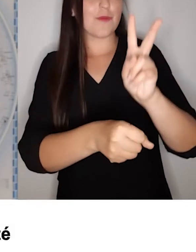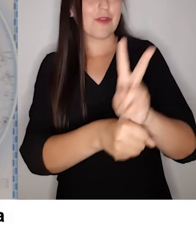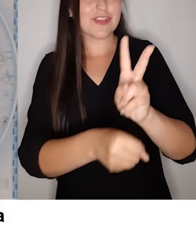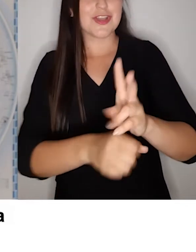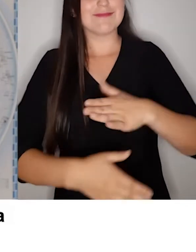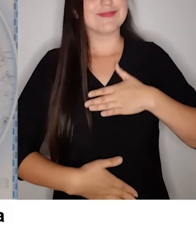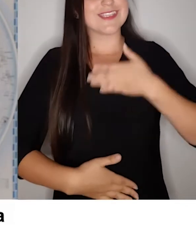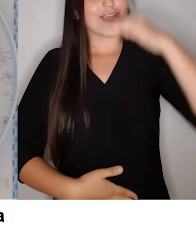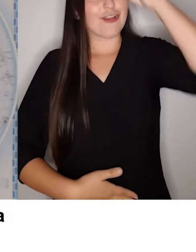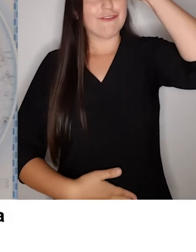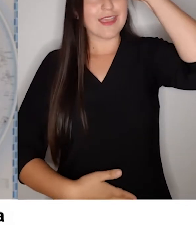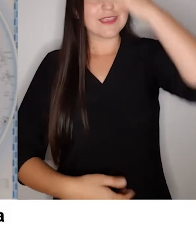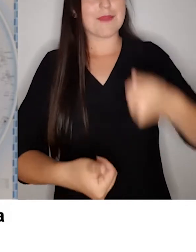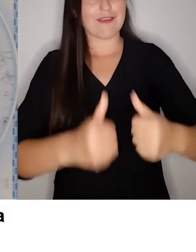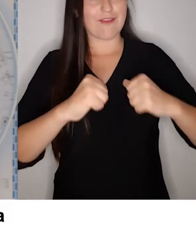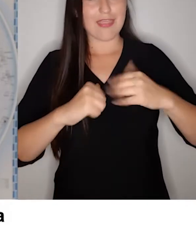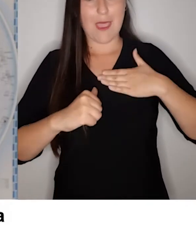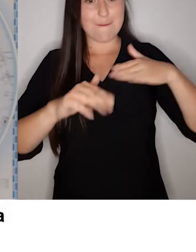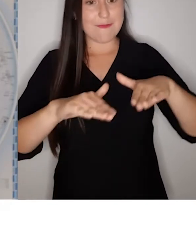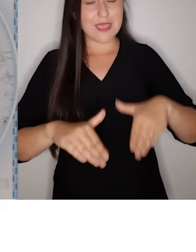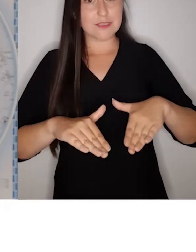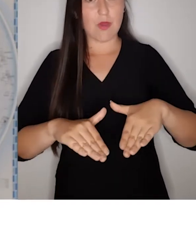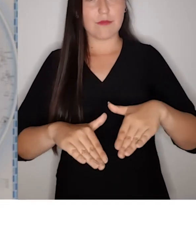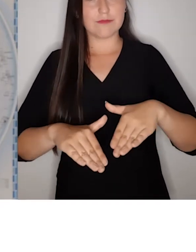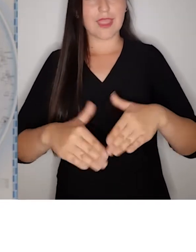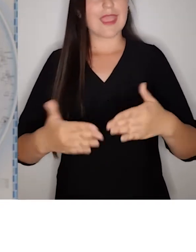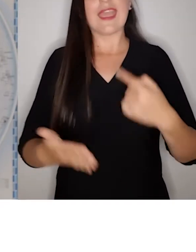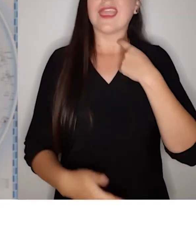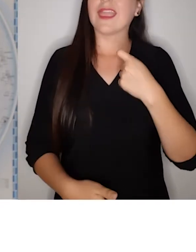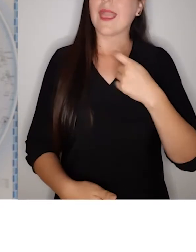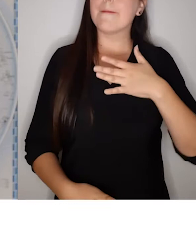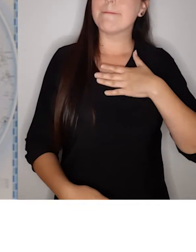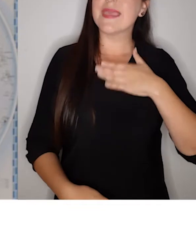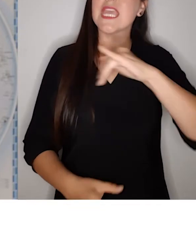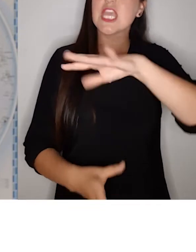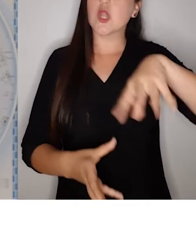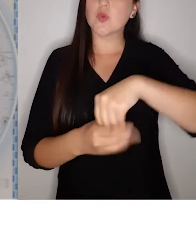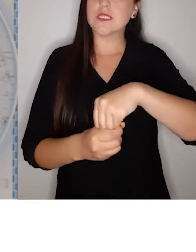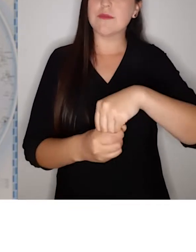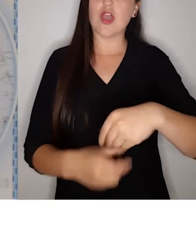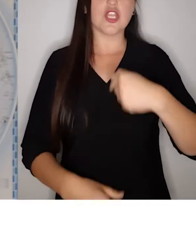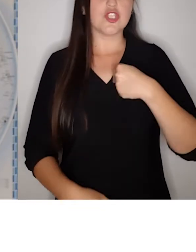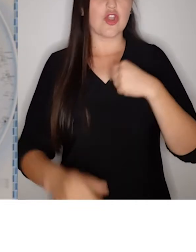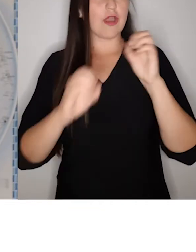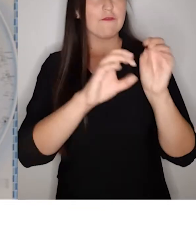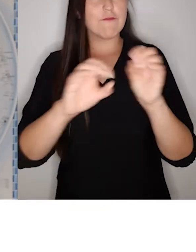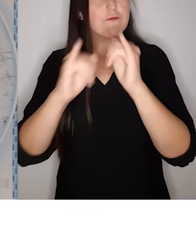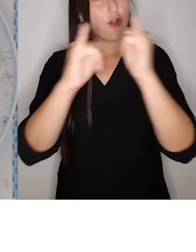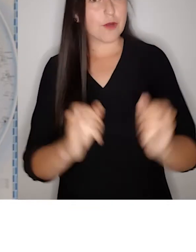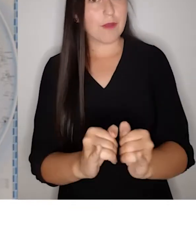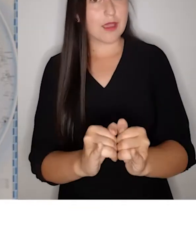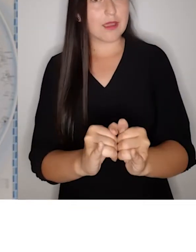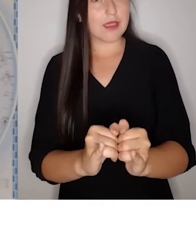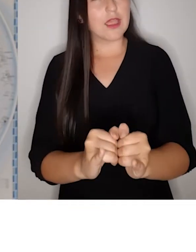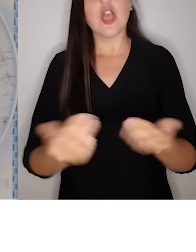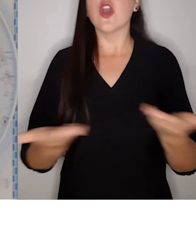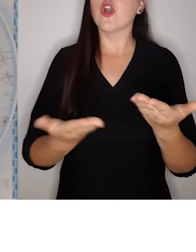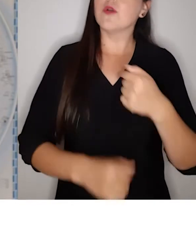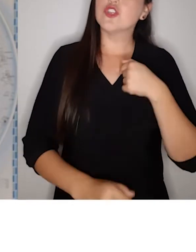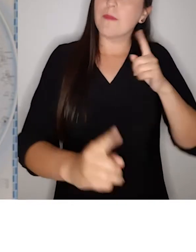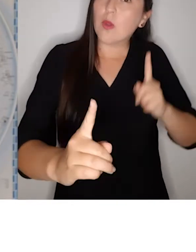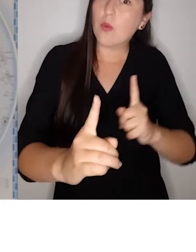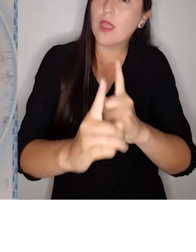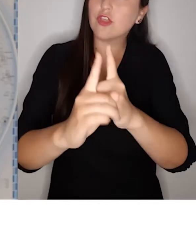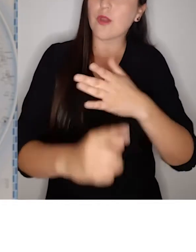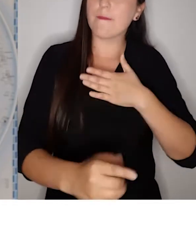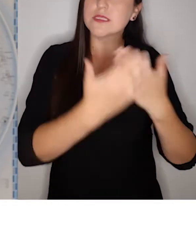in challenging himself or herself. How inclusive is my way of teaching? How